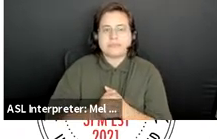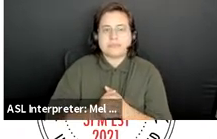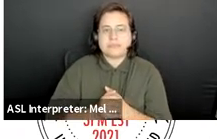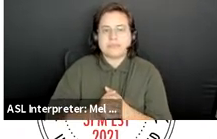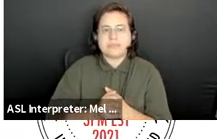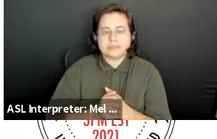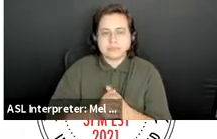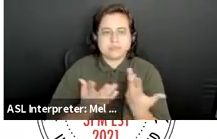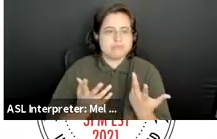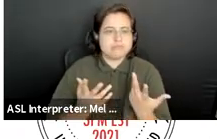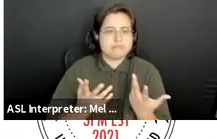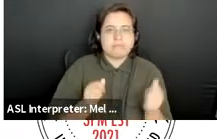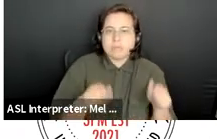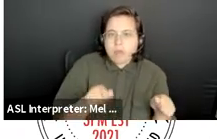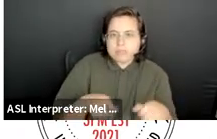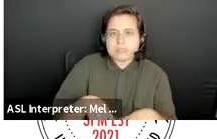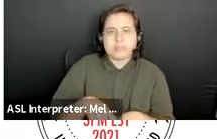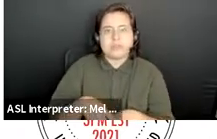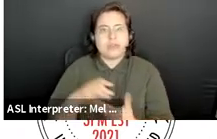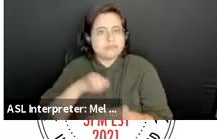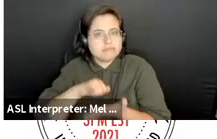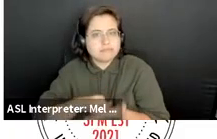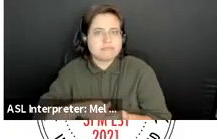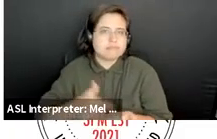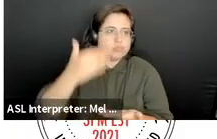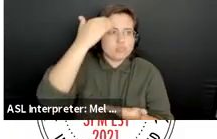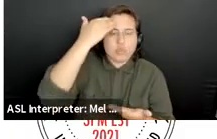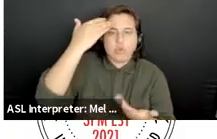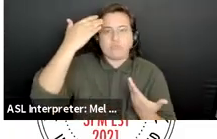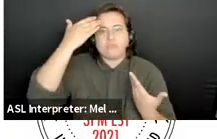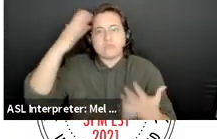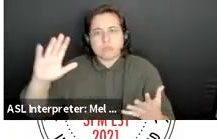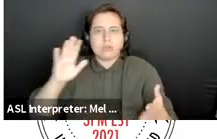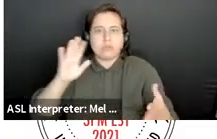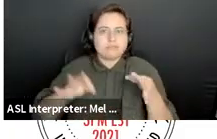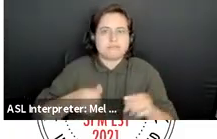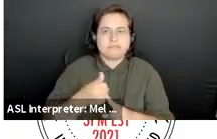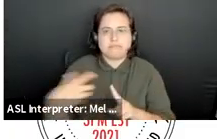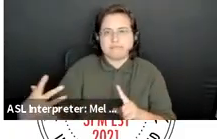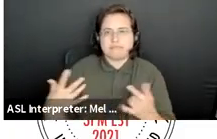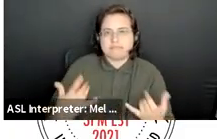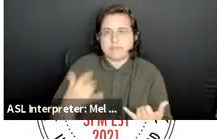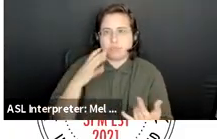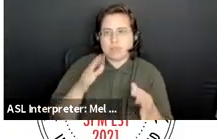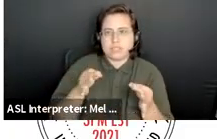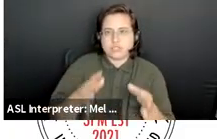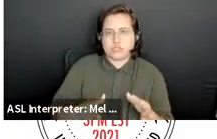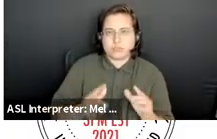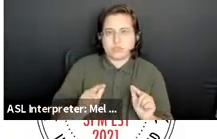possible, what's not possible, and what we know and what we don't know. So I'm just going to kind of work through a series of questions that I keep